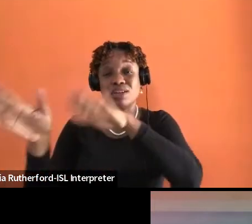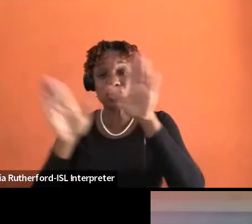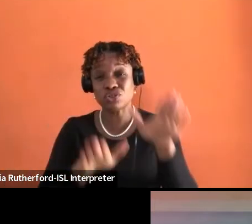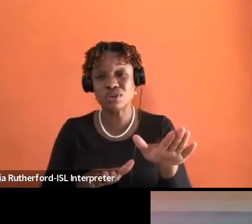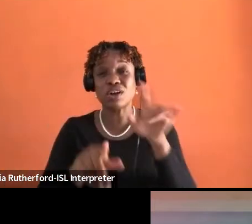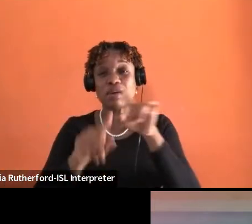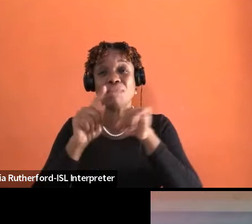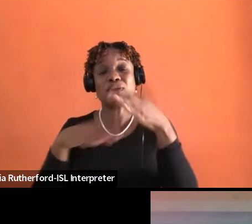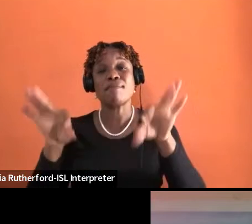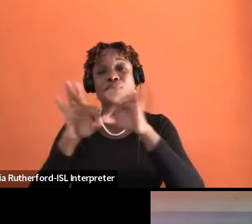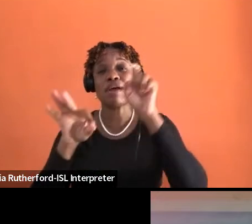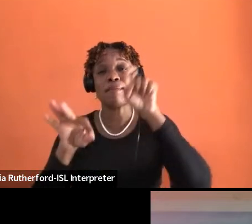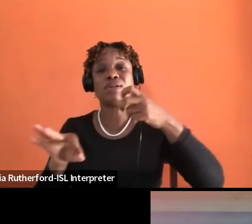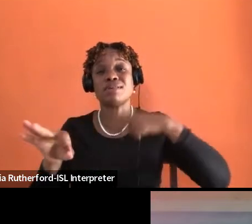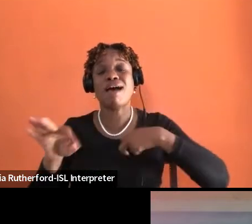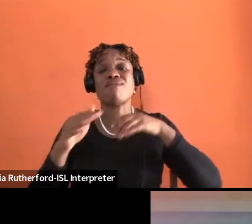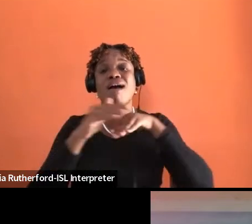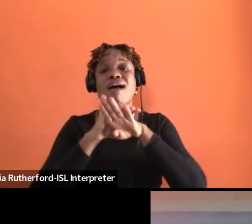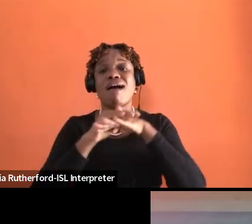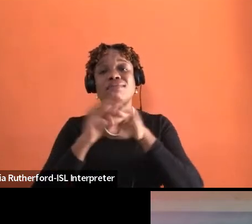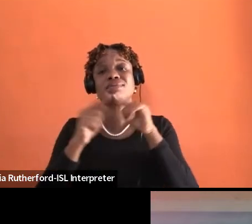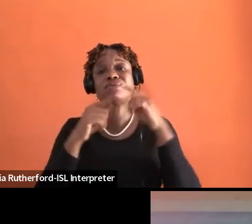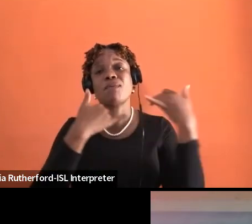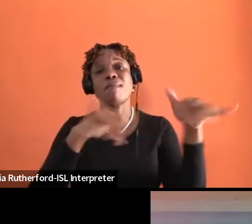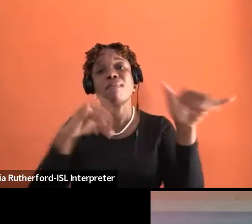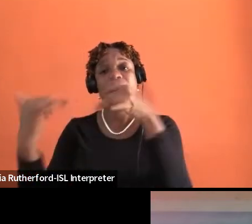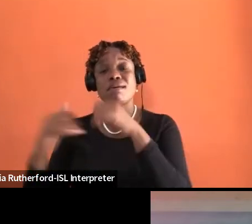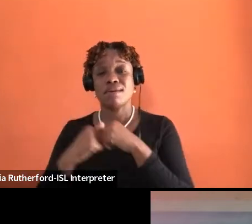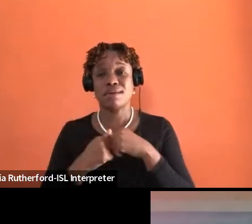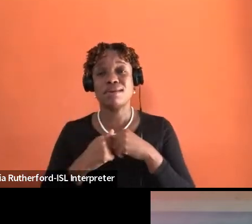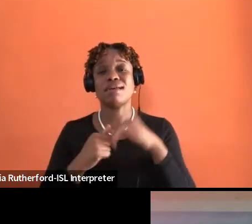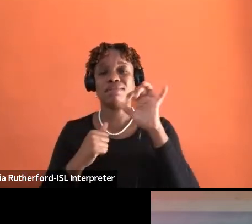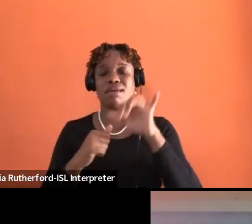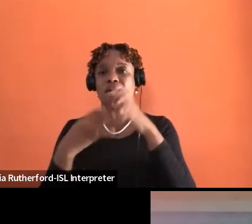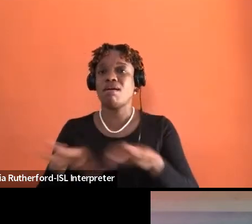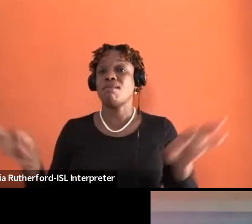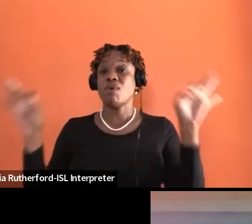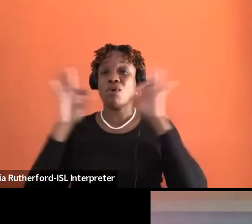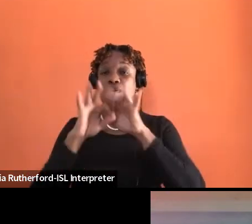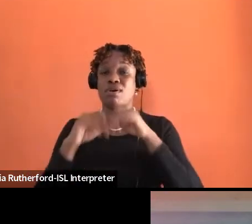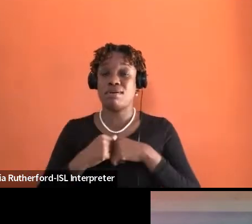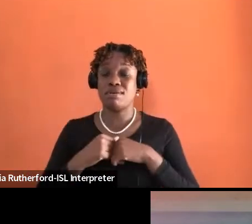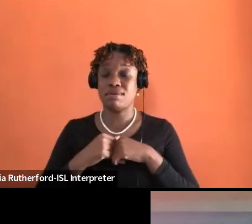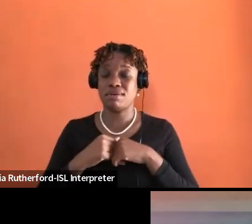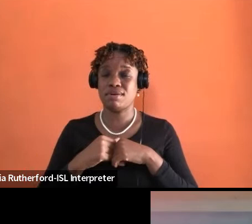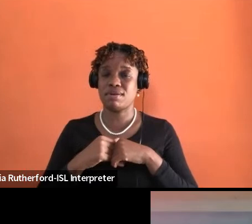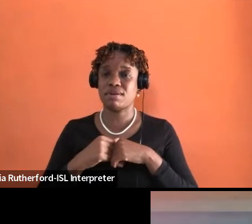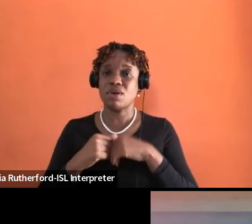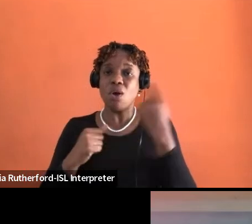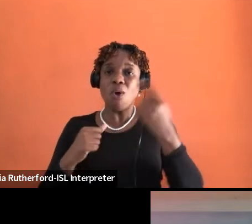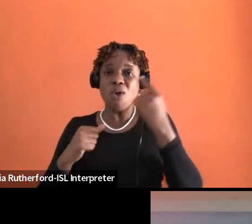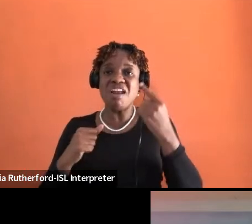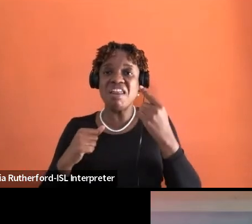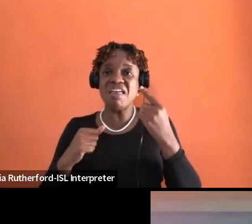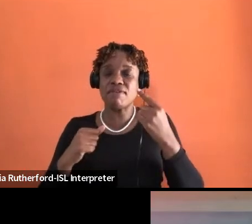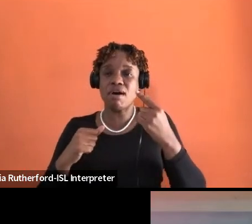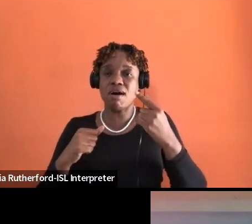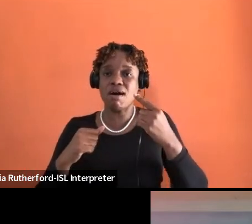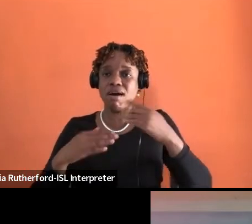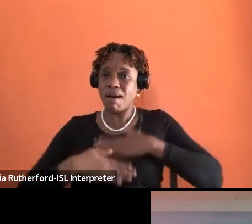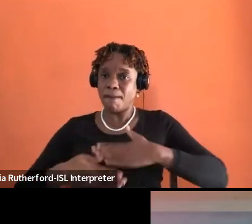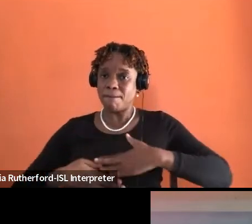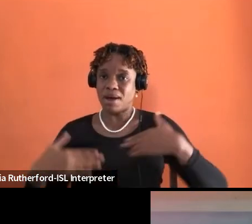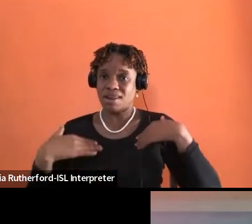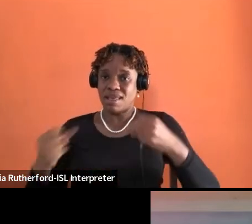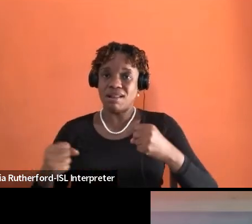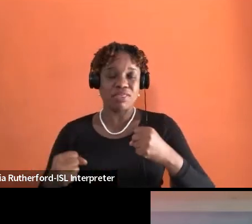access to play. Play is imperative, not just physically, but emotionally and otherwise.